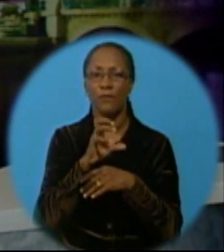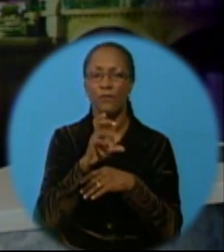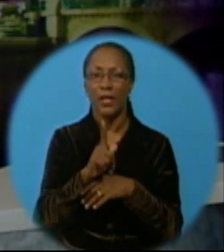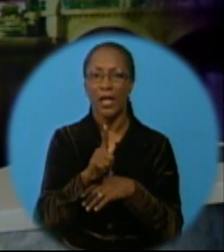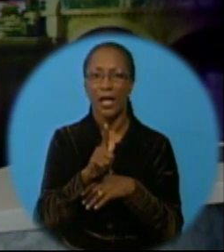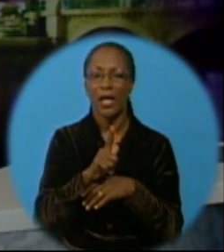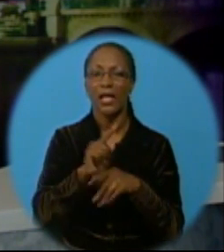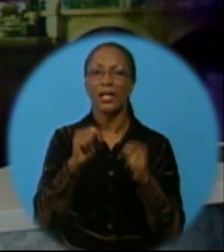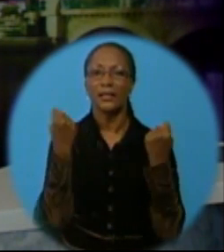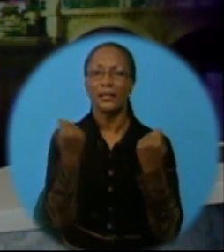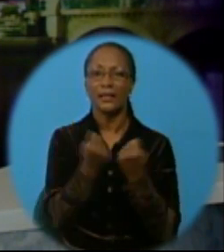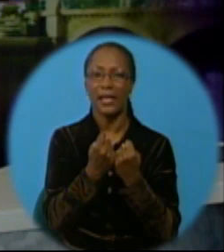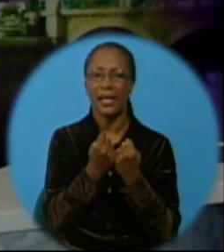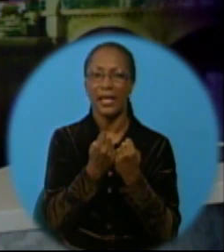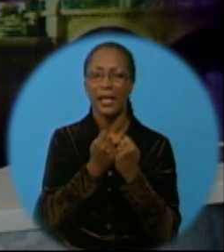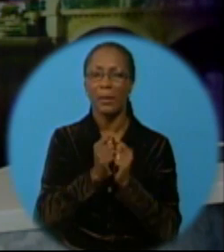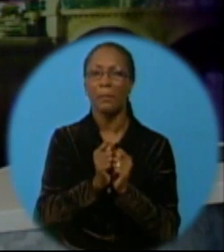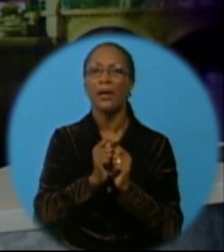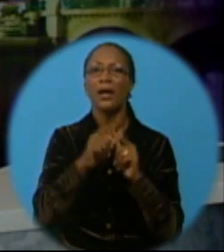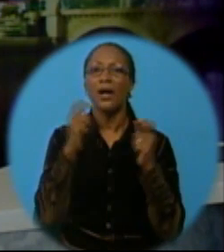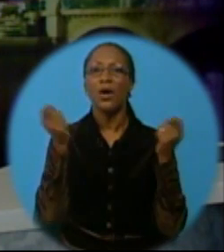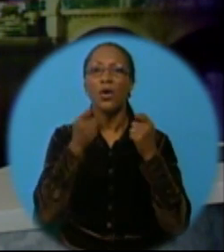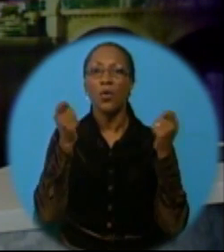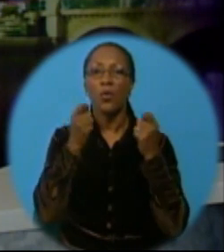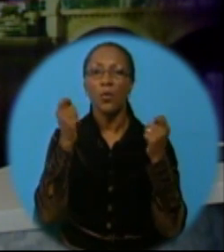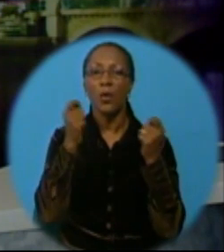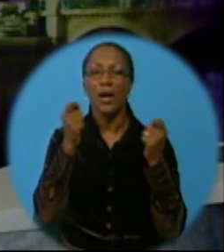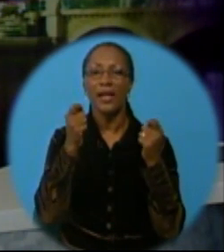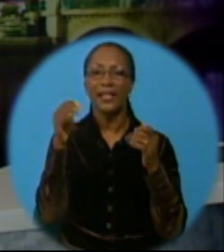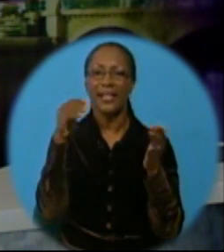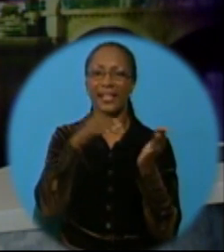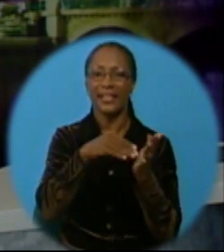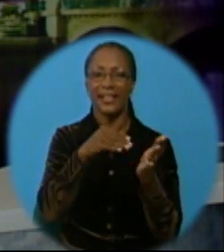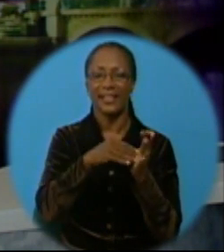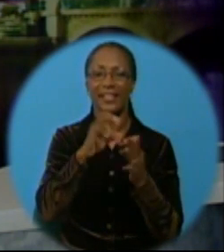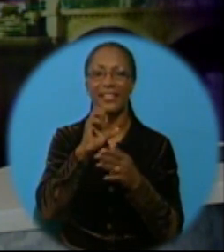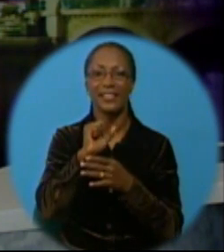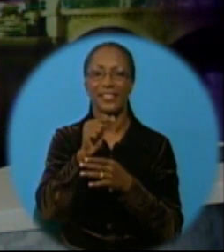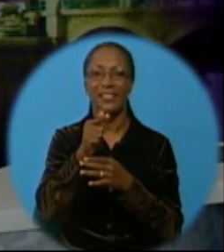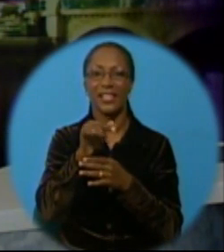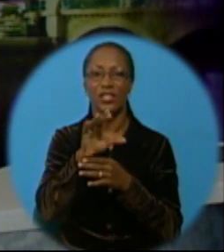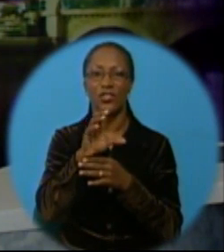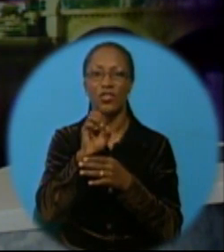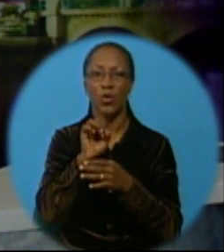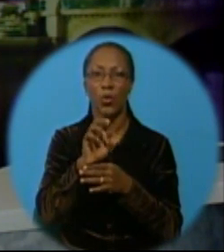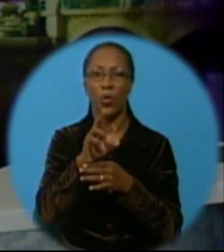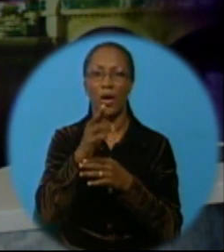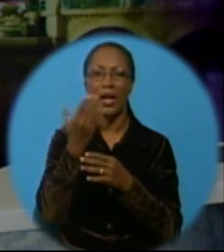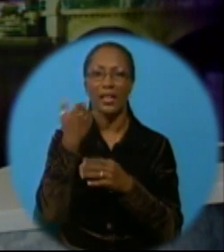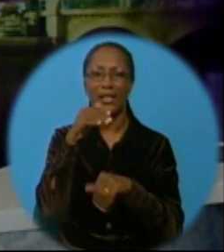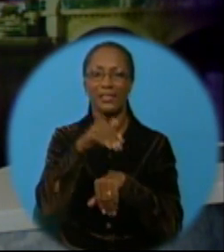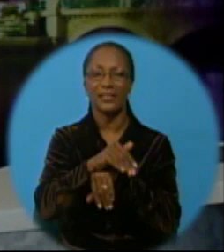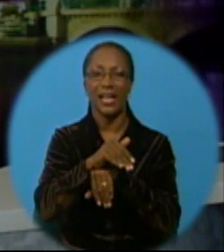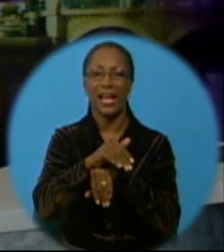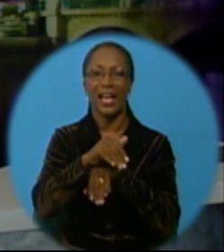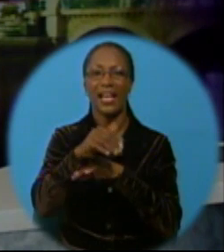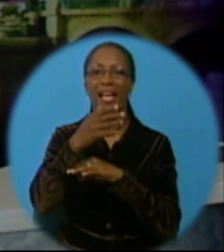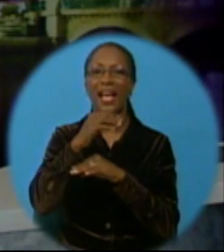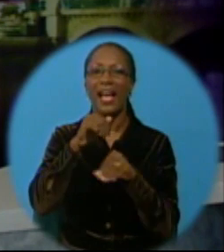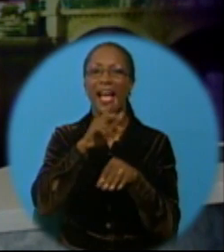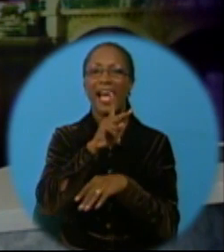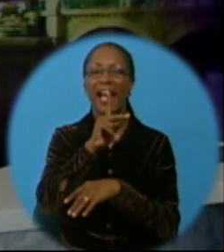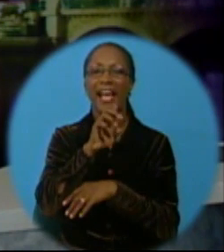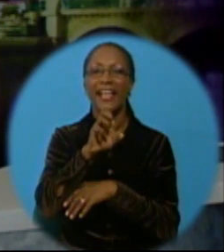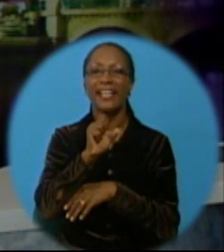qualifiers to date, but in winning their Sajikar General T20 quarterfinal last night at Cain's in the Novel, they eliminated the defending